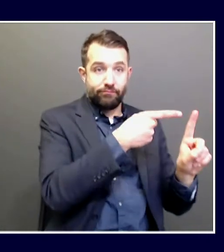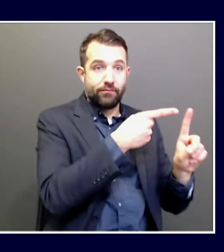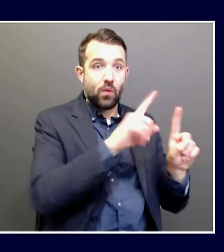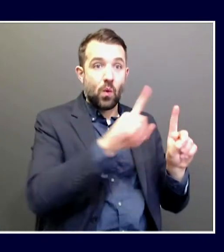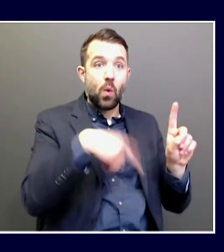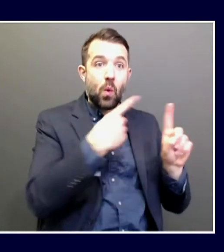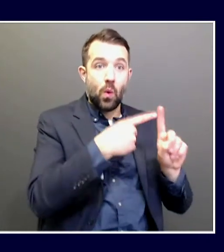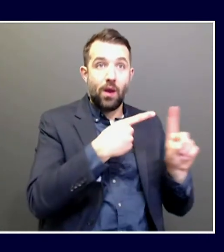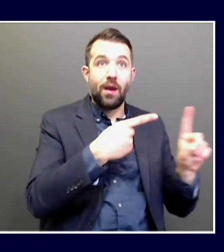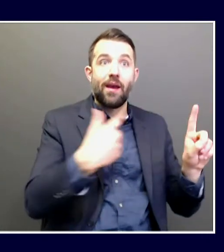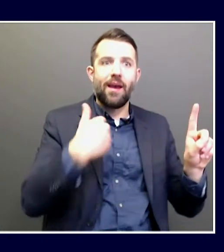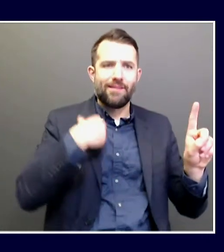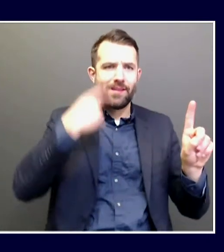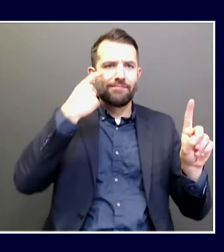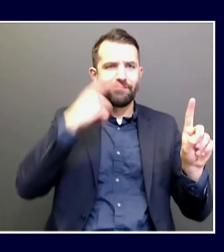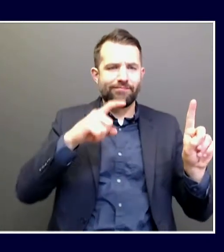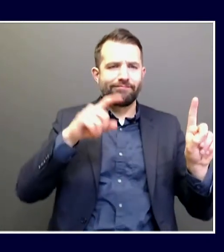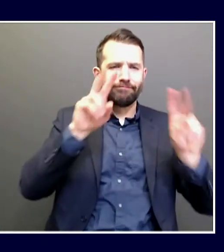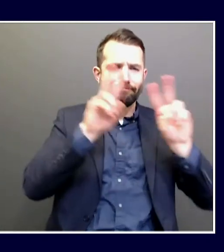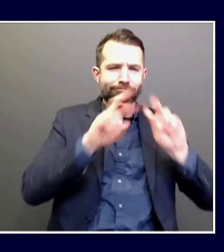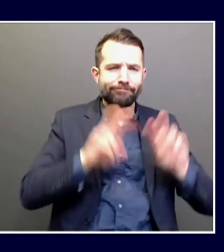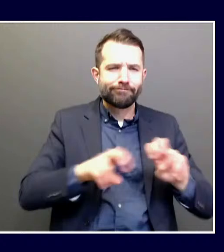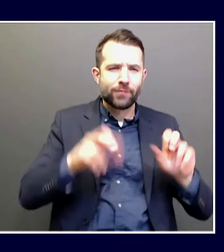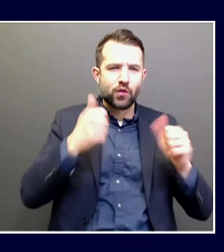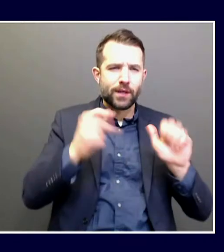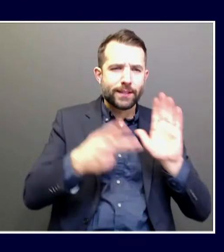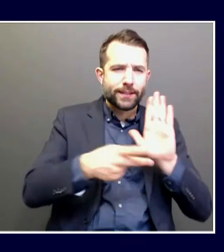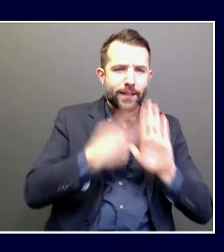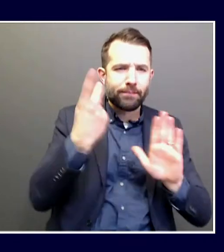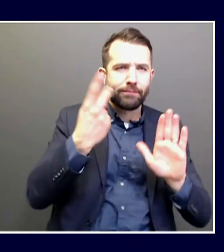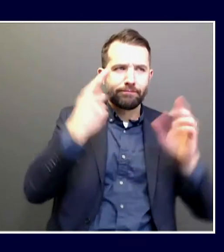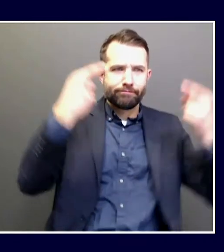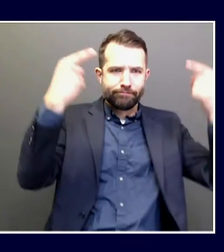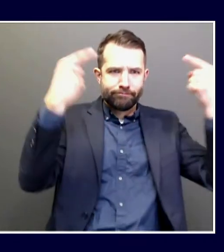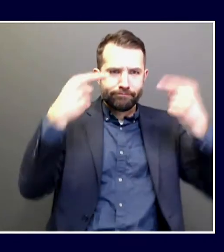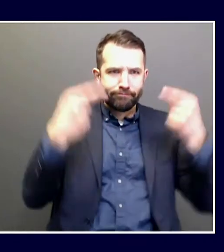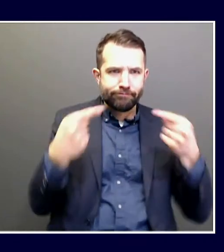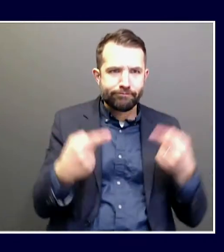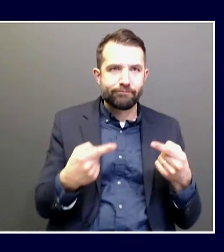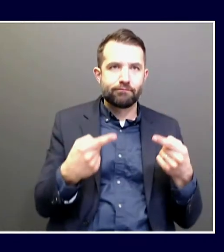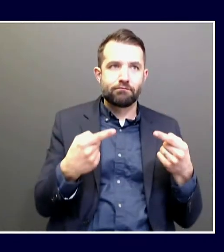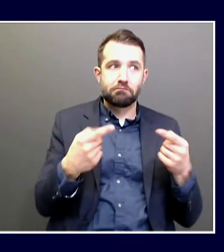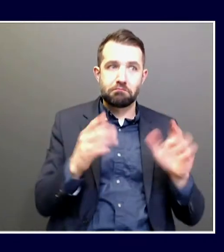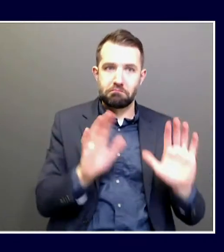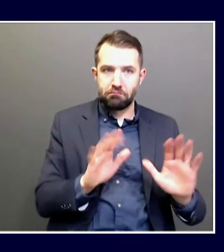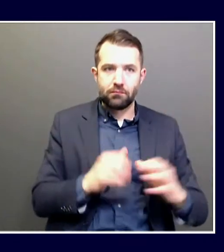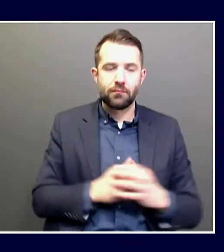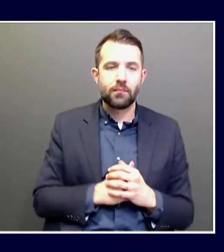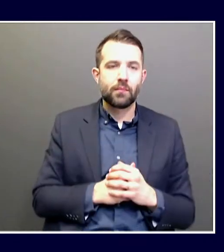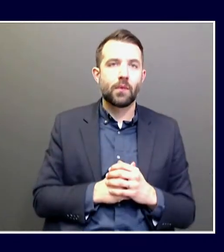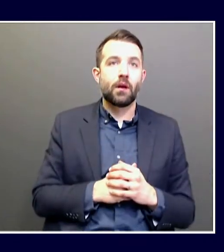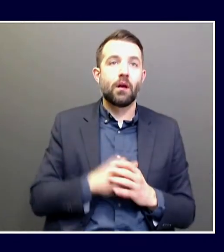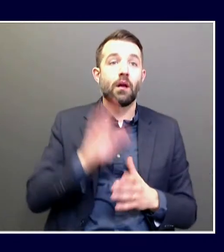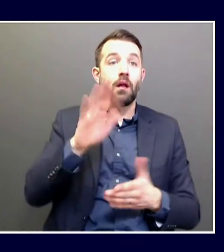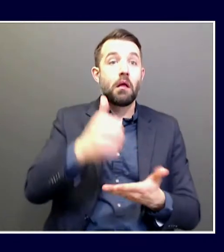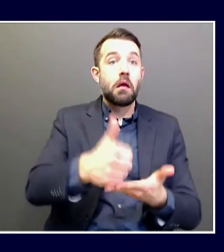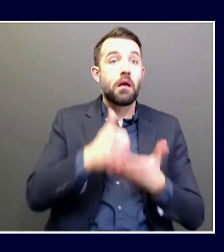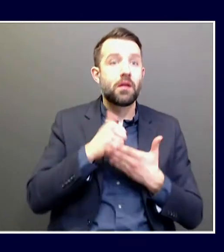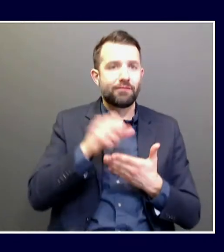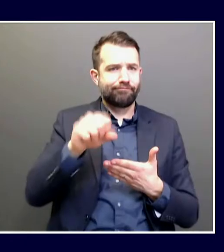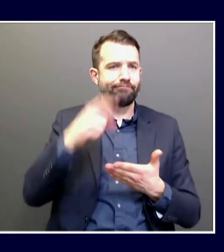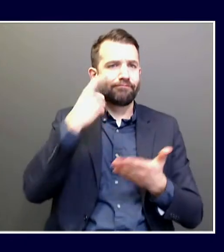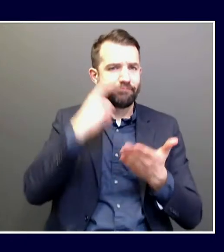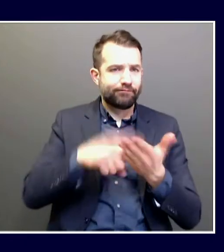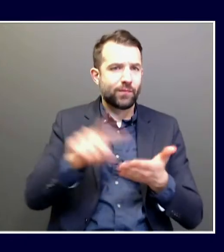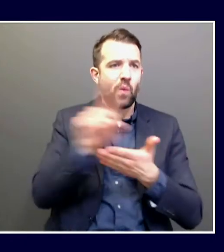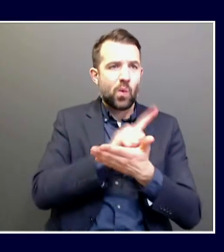I don't disagree. As you say, for trend-making purposes, it's useful to see those changes. I myself look